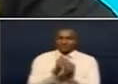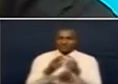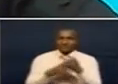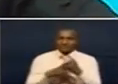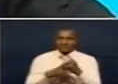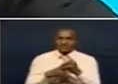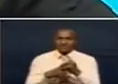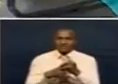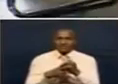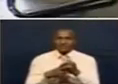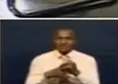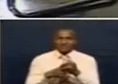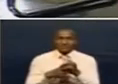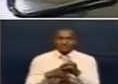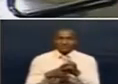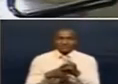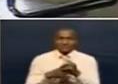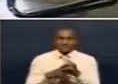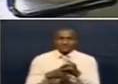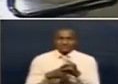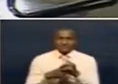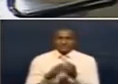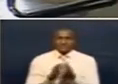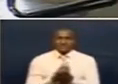But this is a game of numbers. Yes, and so numbers elbow the other.